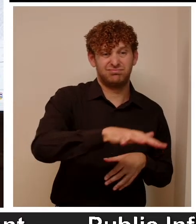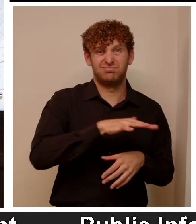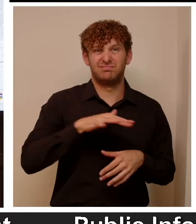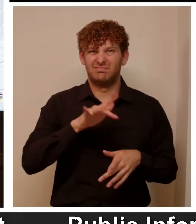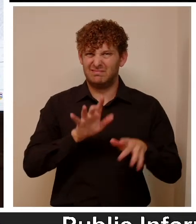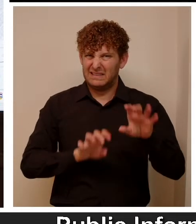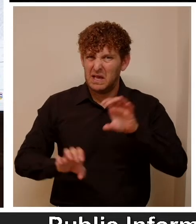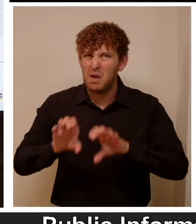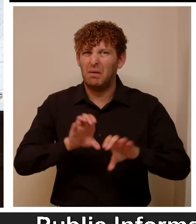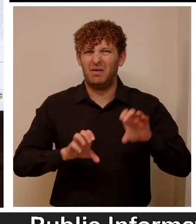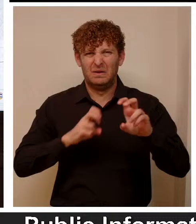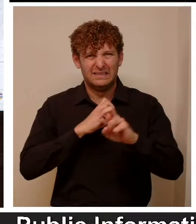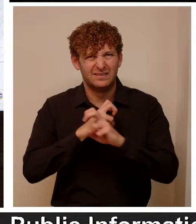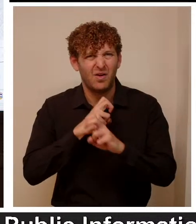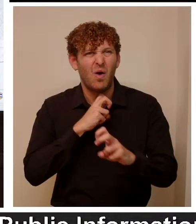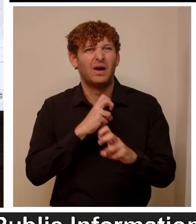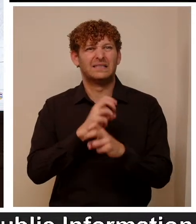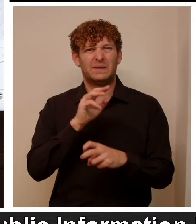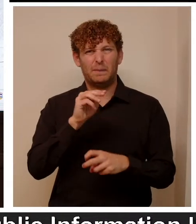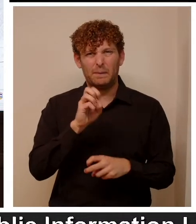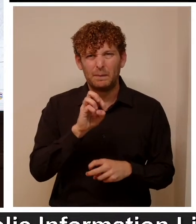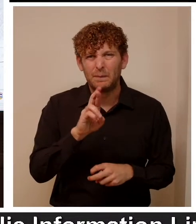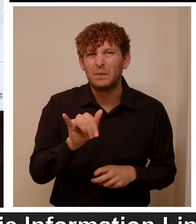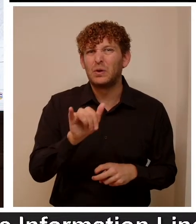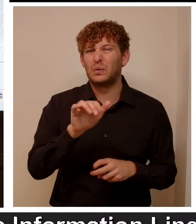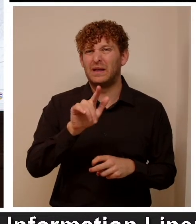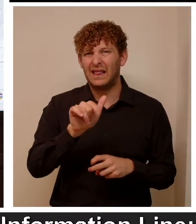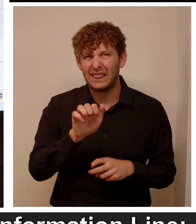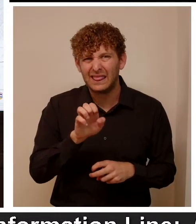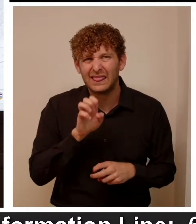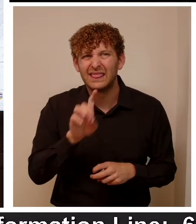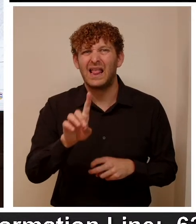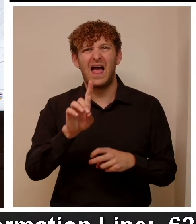chemicals, products, and other heavy metals. These